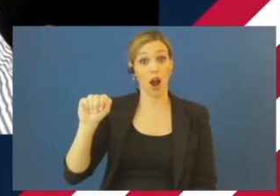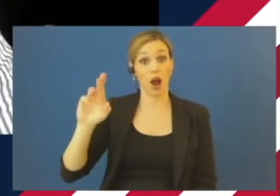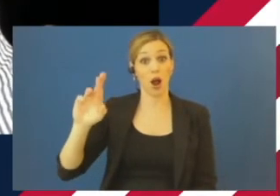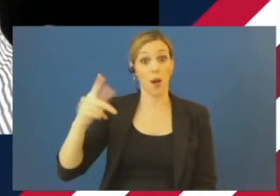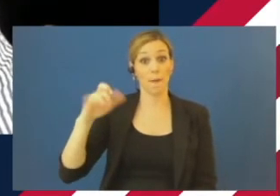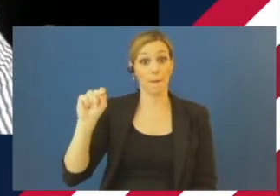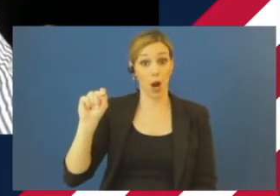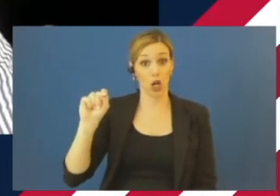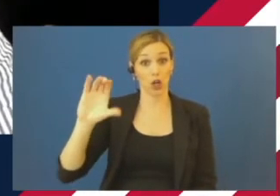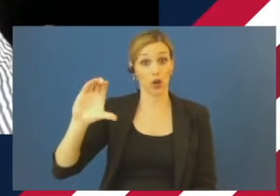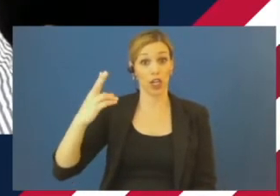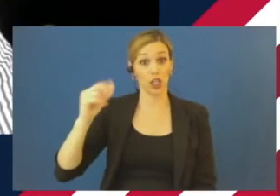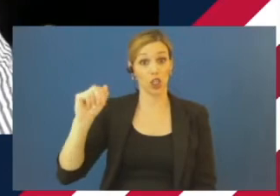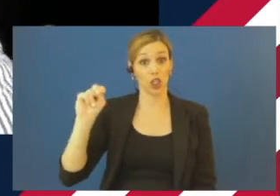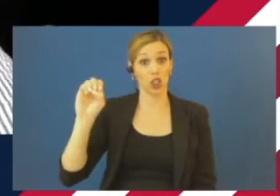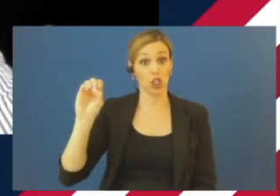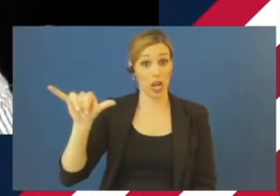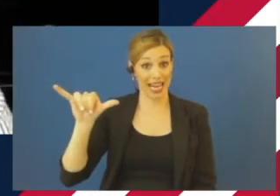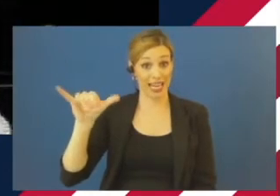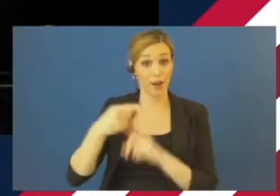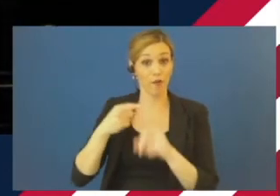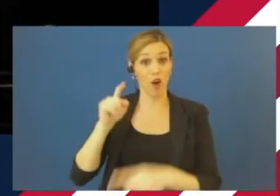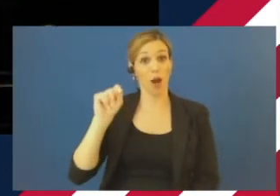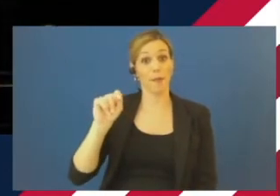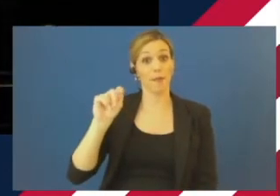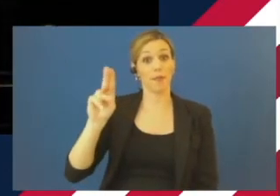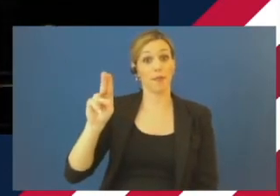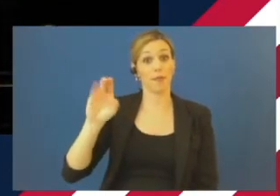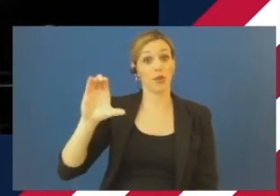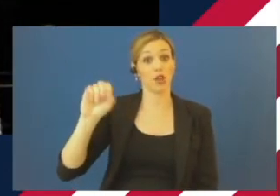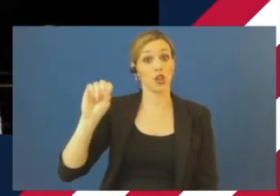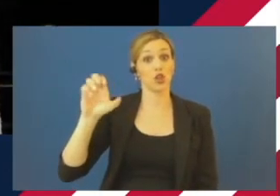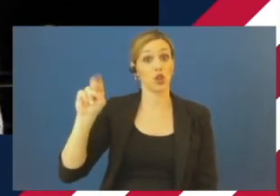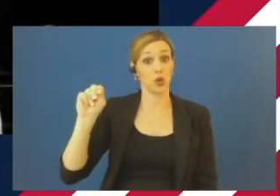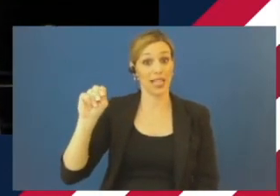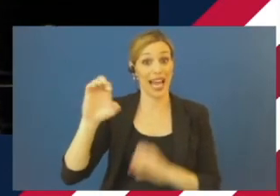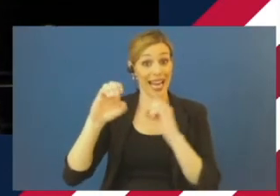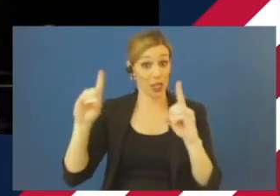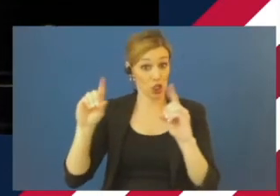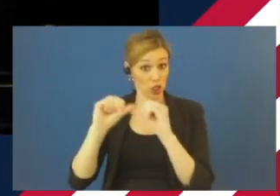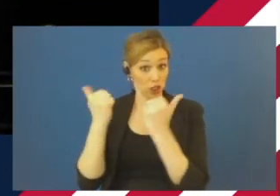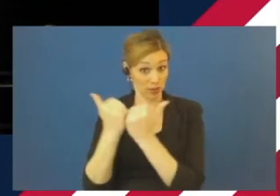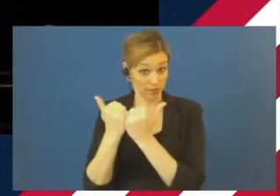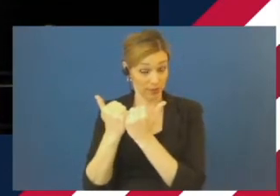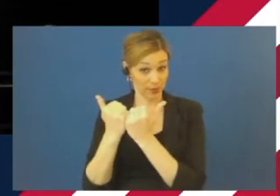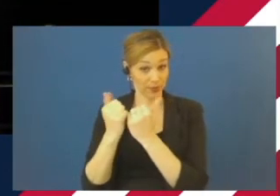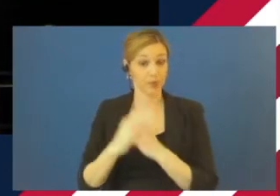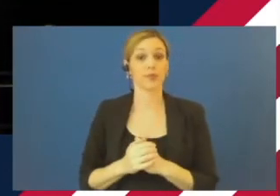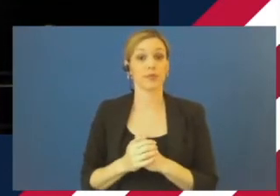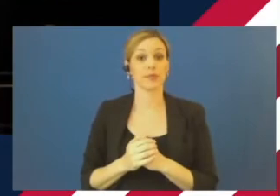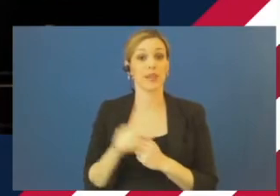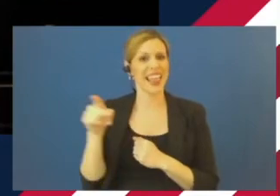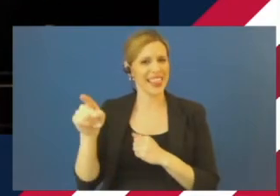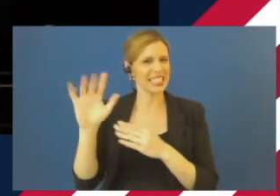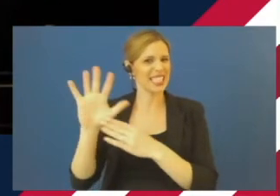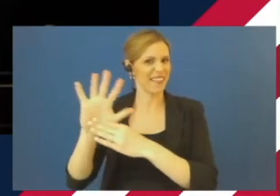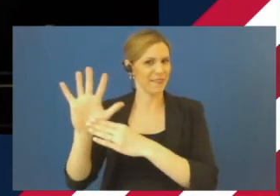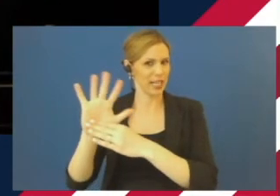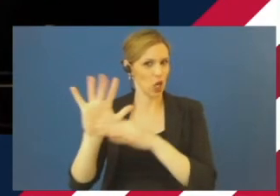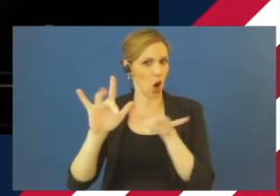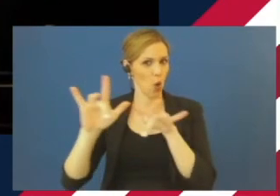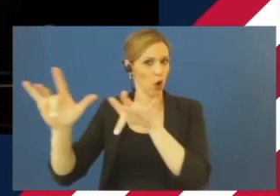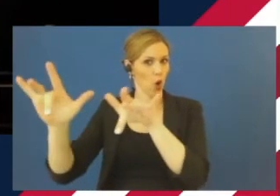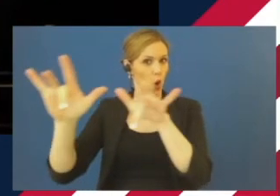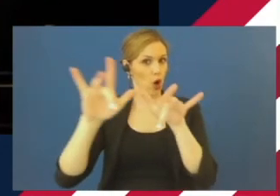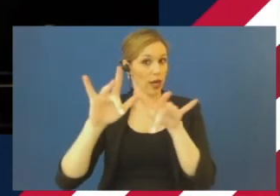Education Association. And as with all who are offering video testimony, if you have any questions, please forward those to